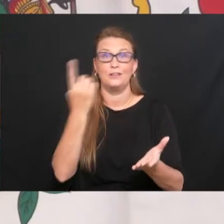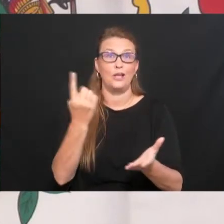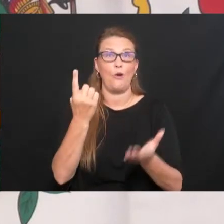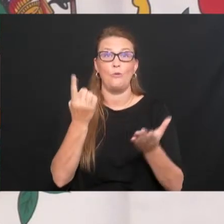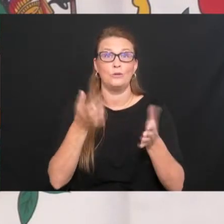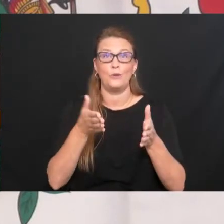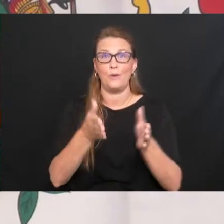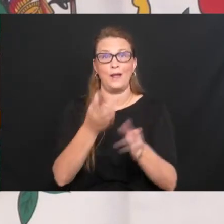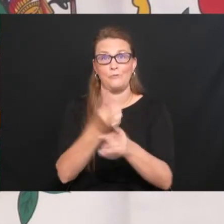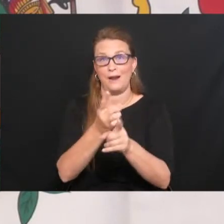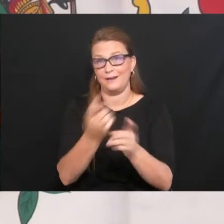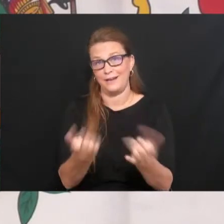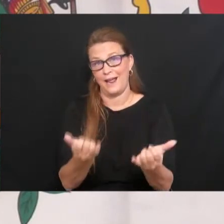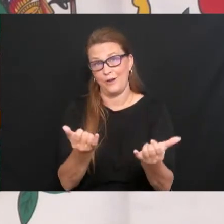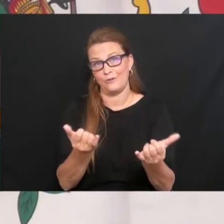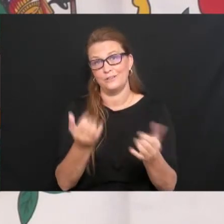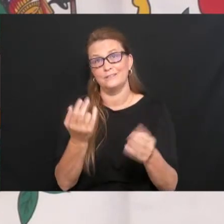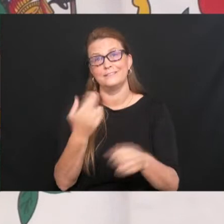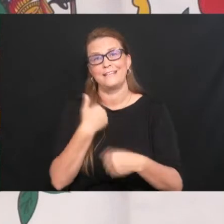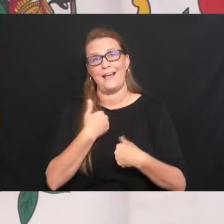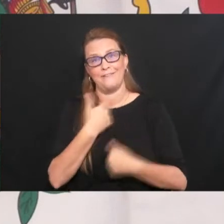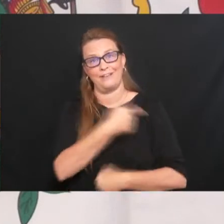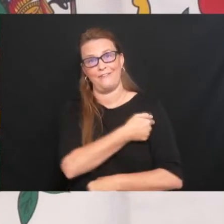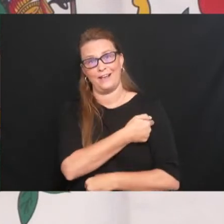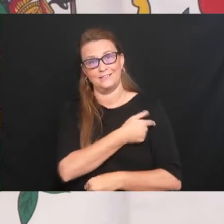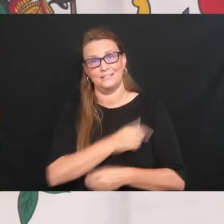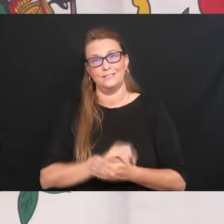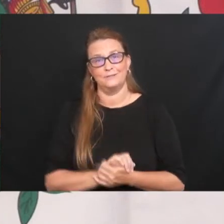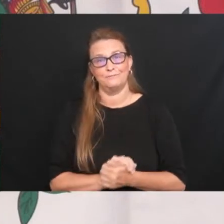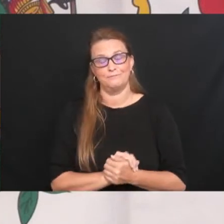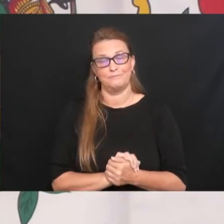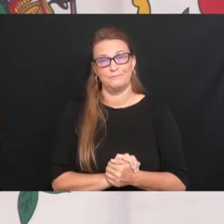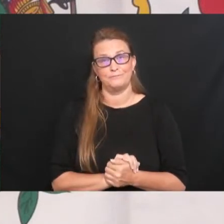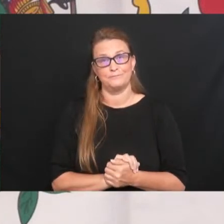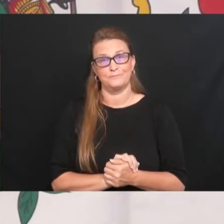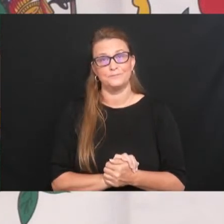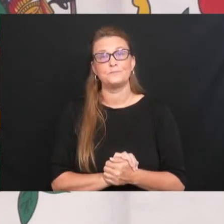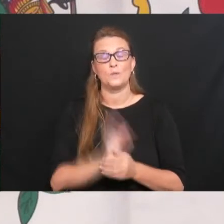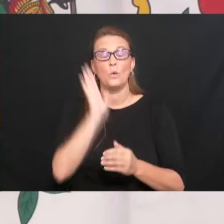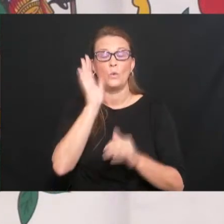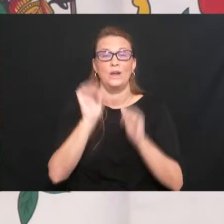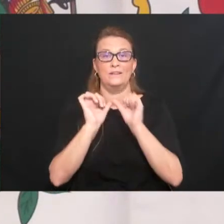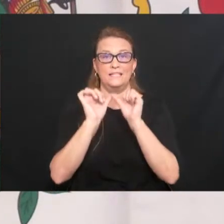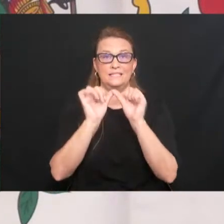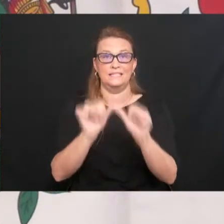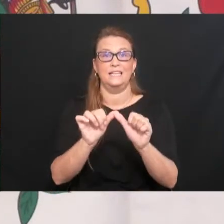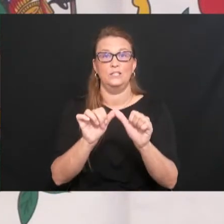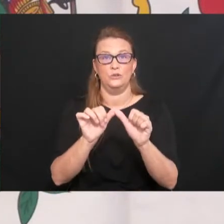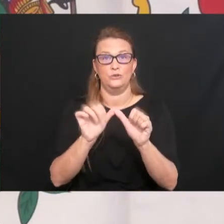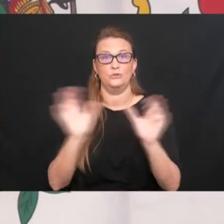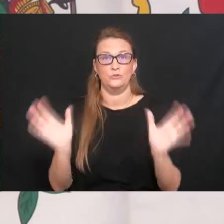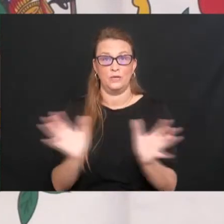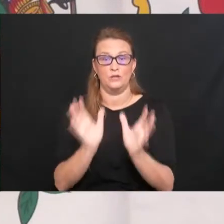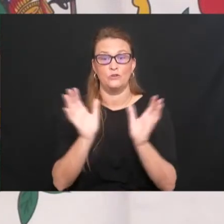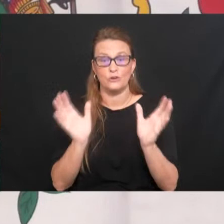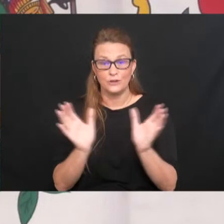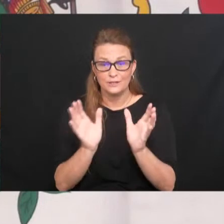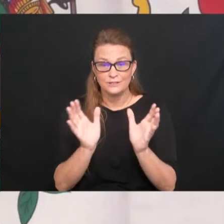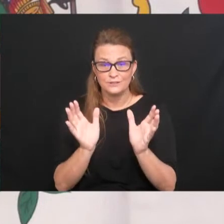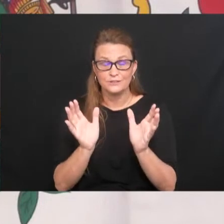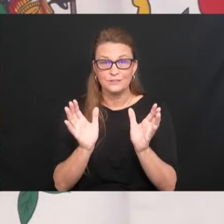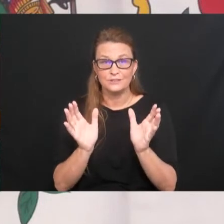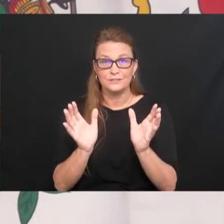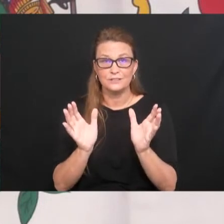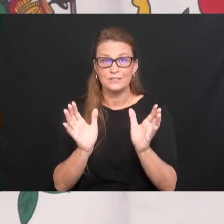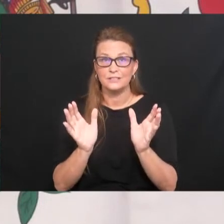gun is our vaccinations. So we'll continue to urge you. You know, we